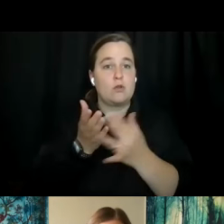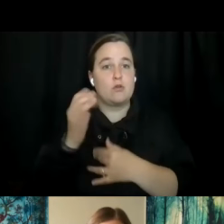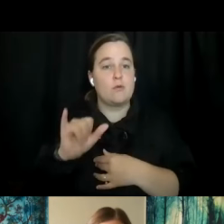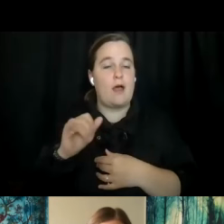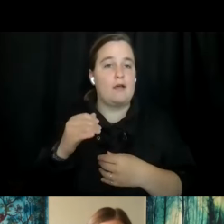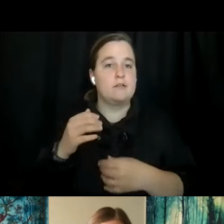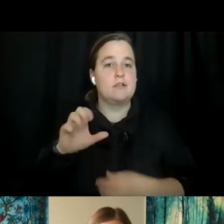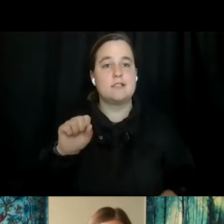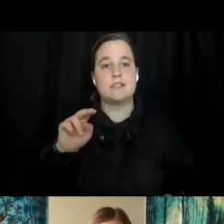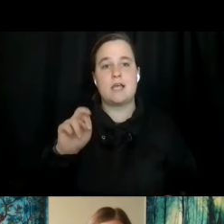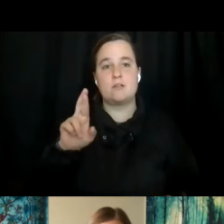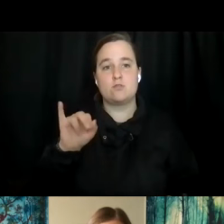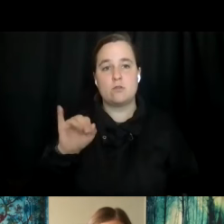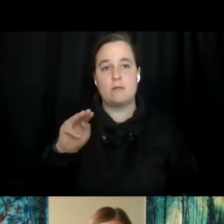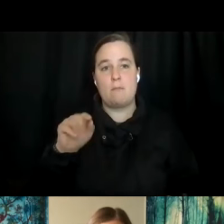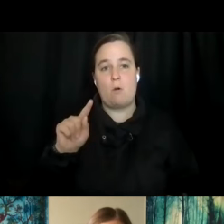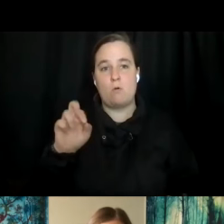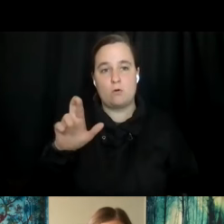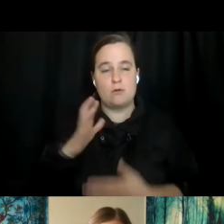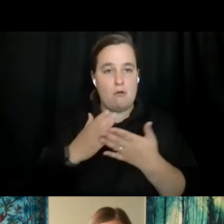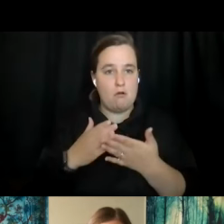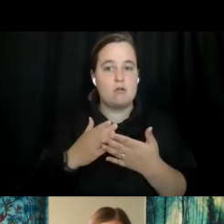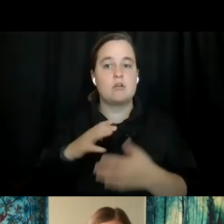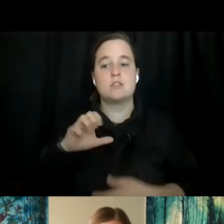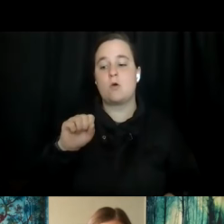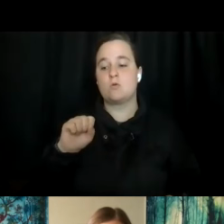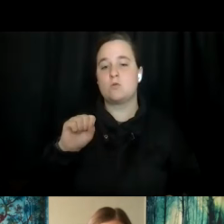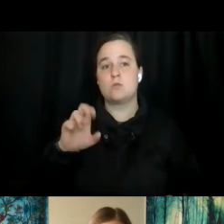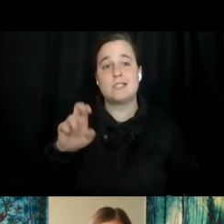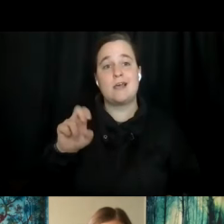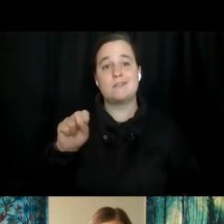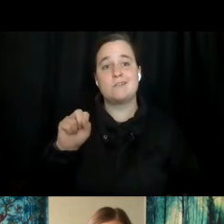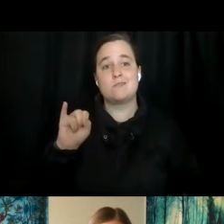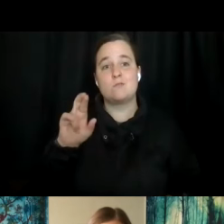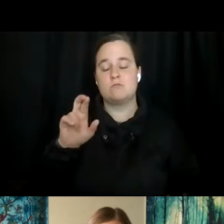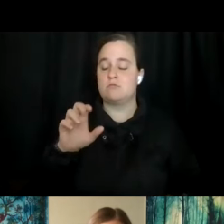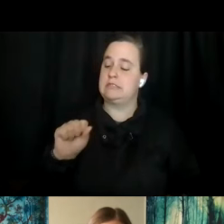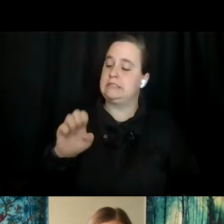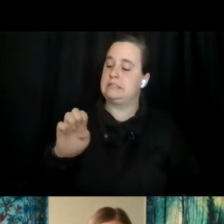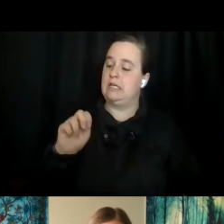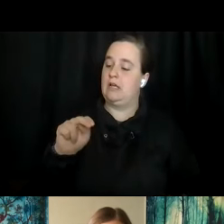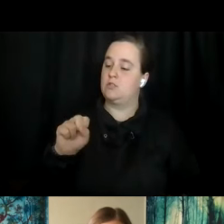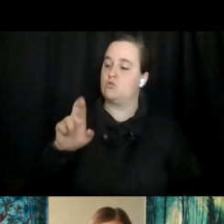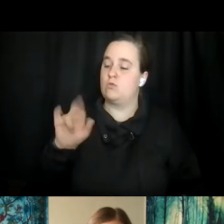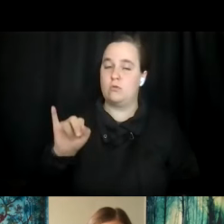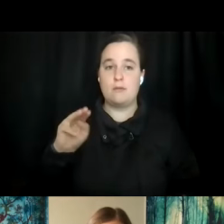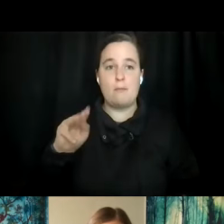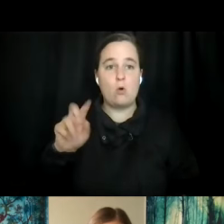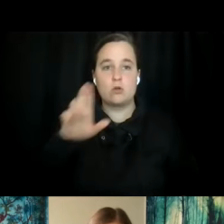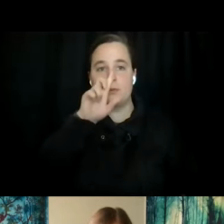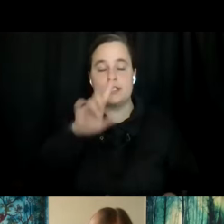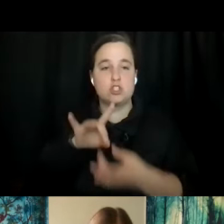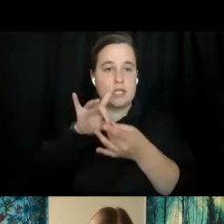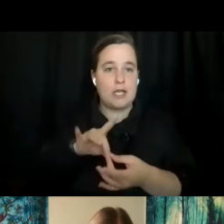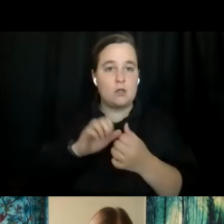we can restore that connection. So sensory motor meaning like getting in touch with our senses and those